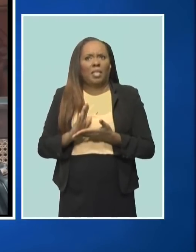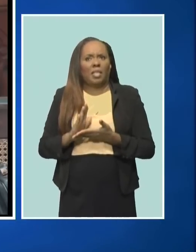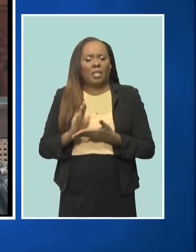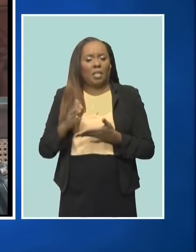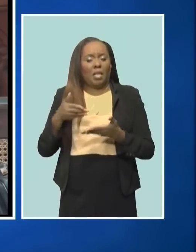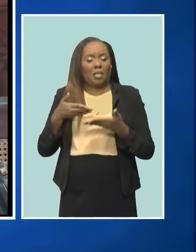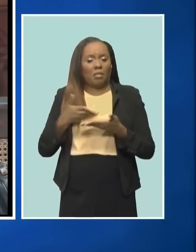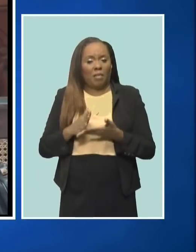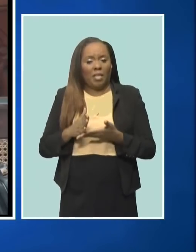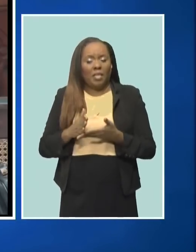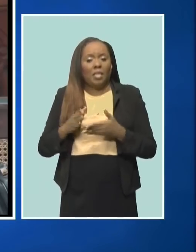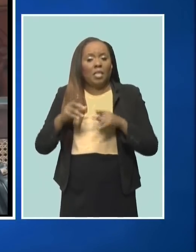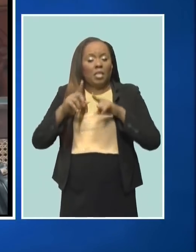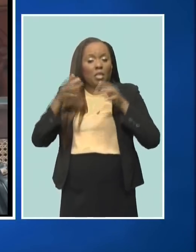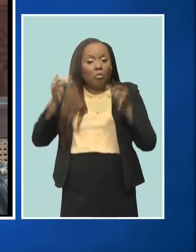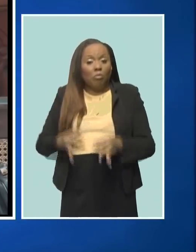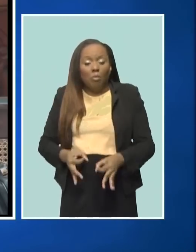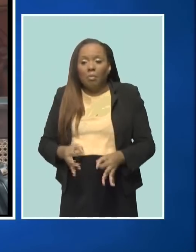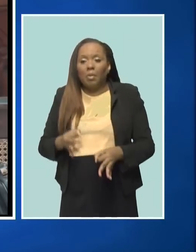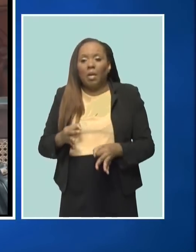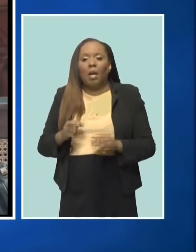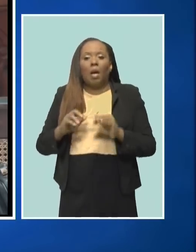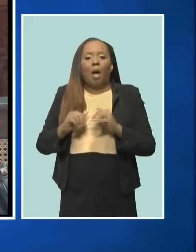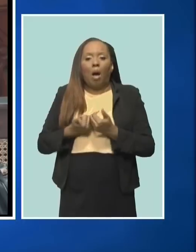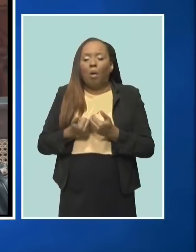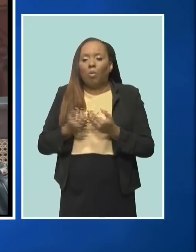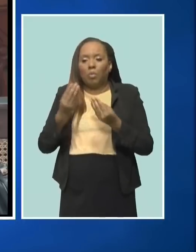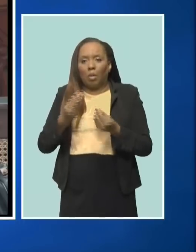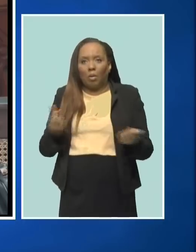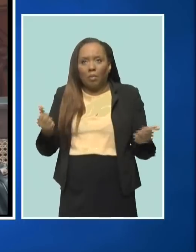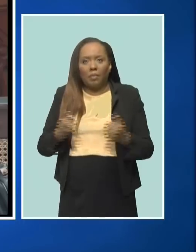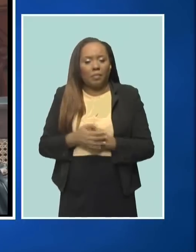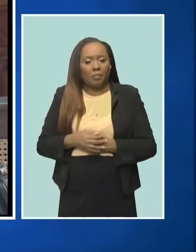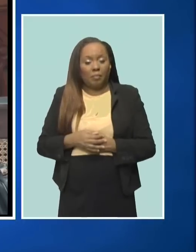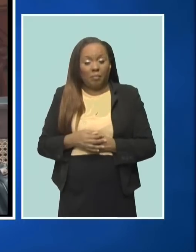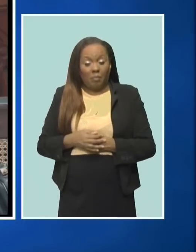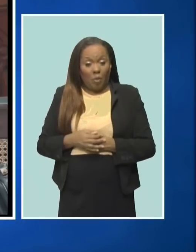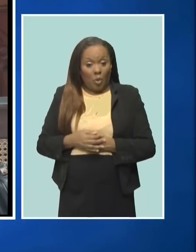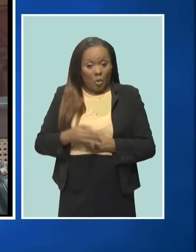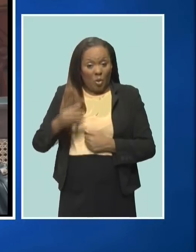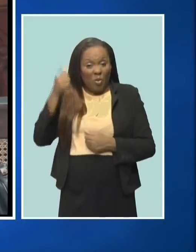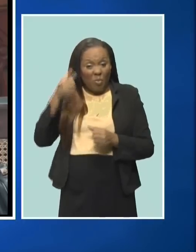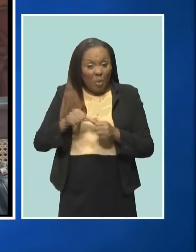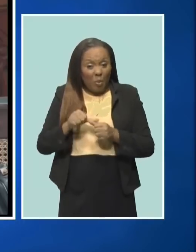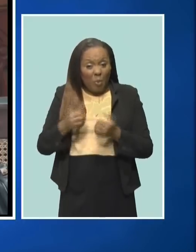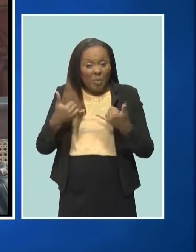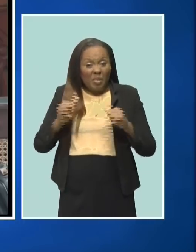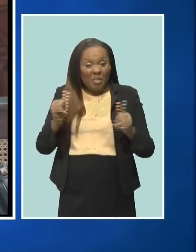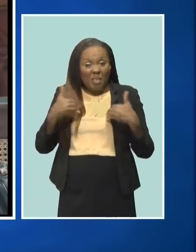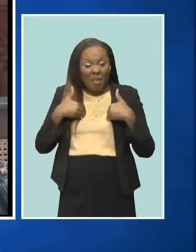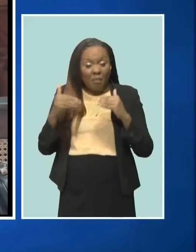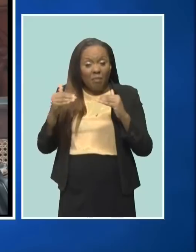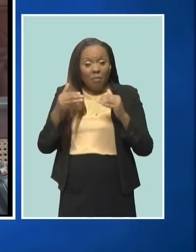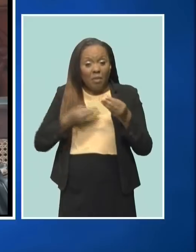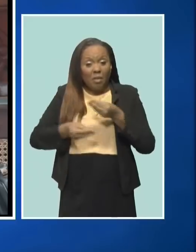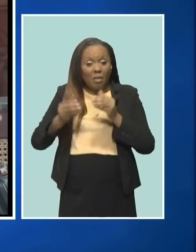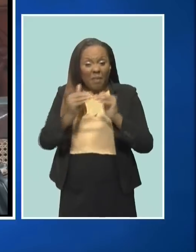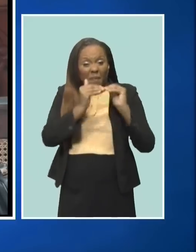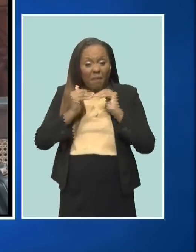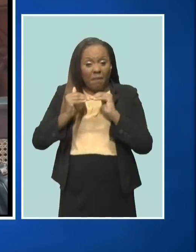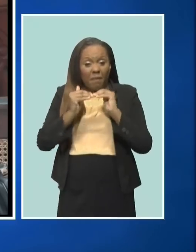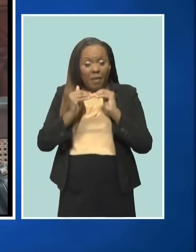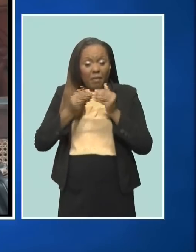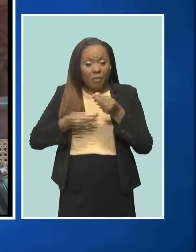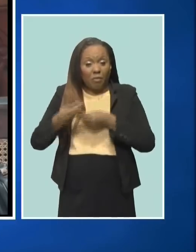the Fair Trading Commission. It is a quasi-judicial power that has been given to the